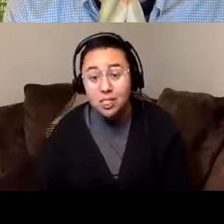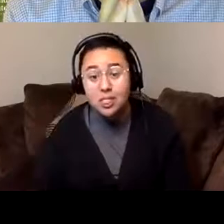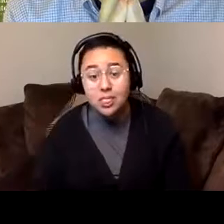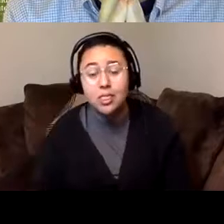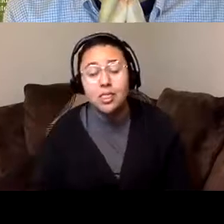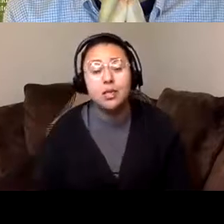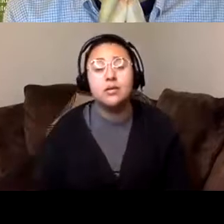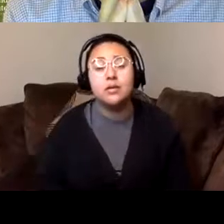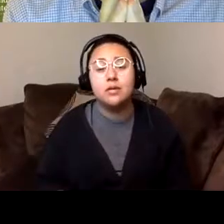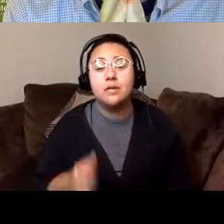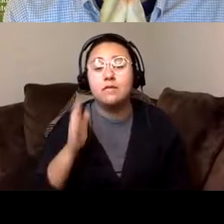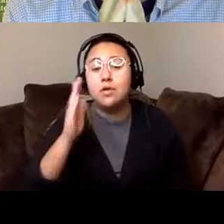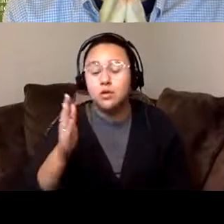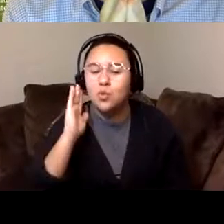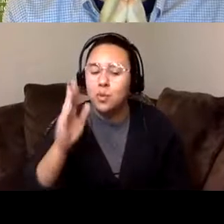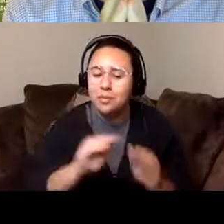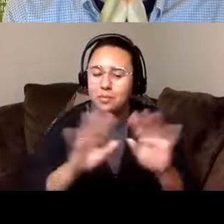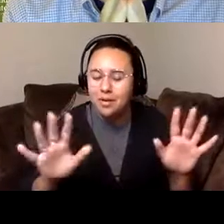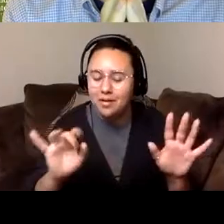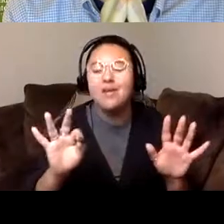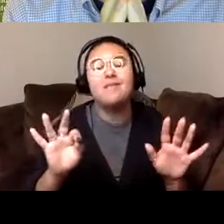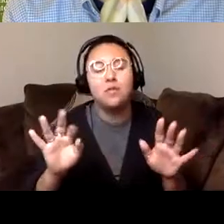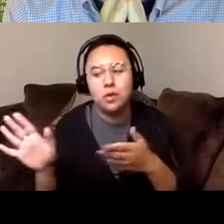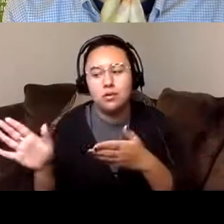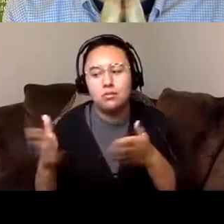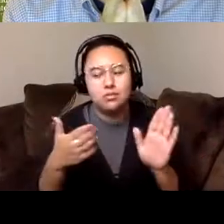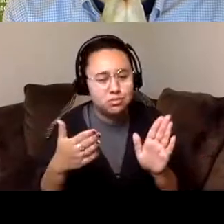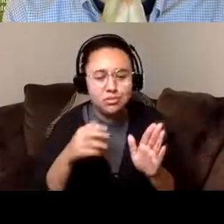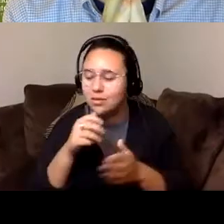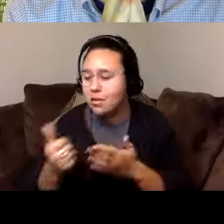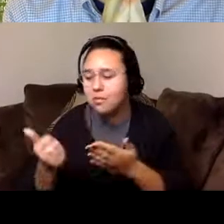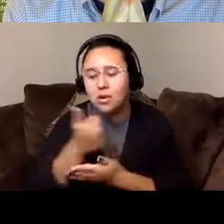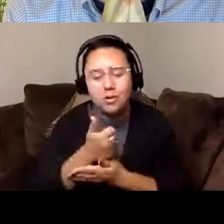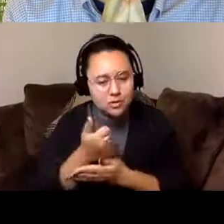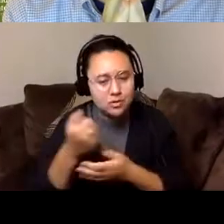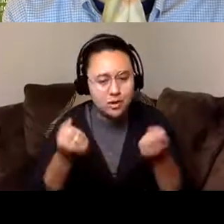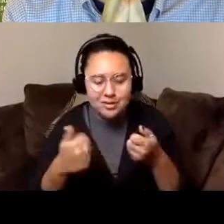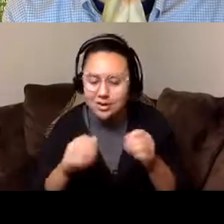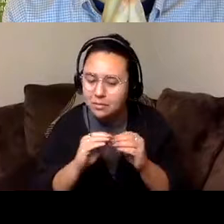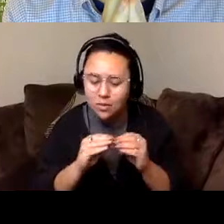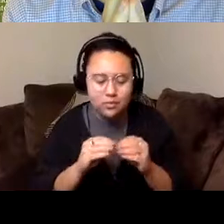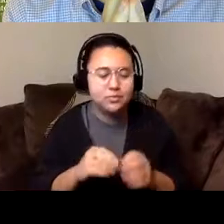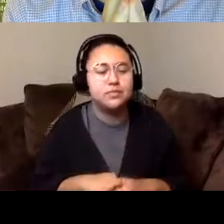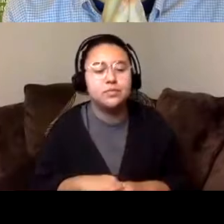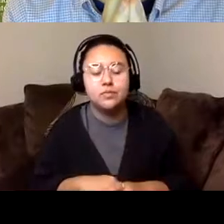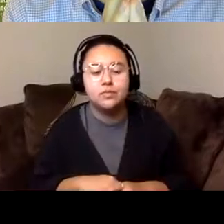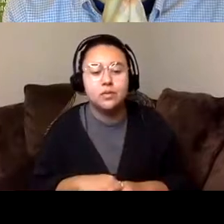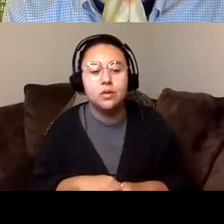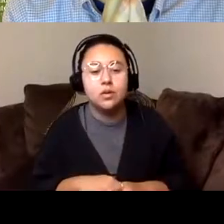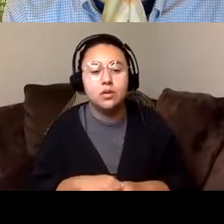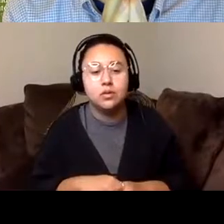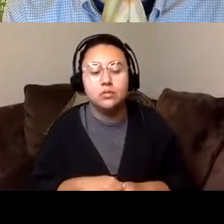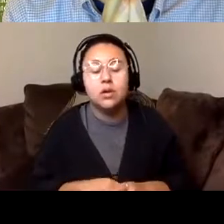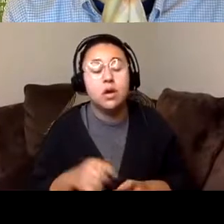future will look bright if we move away from prioritizing cars in many ways. The other thing I think we have to recognize is that for